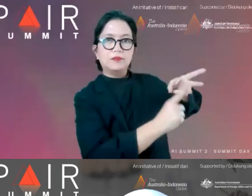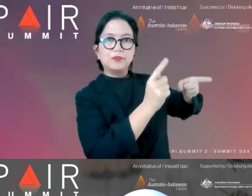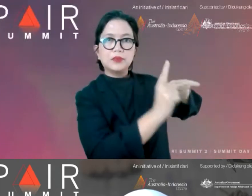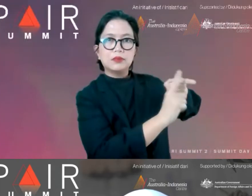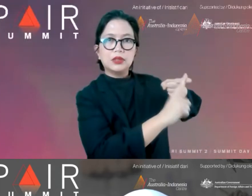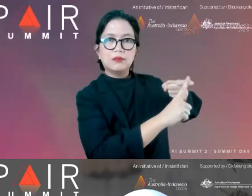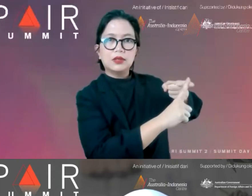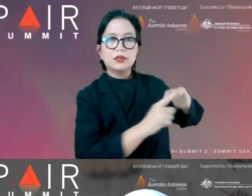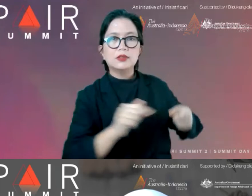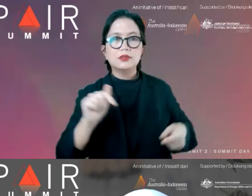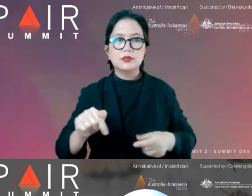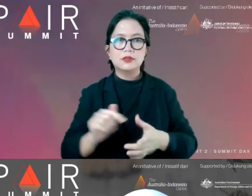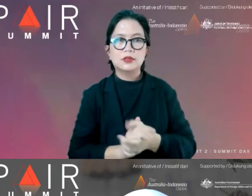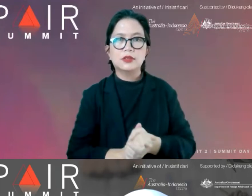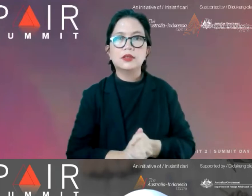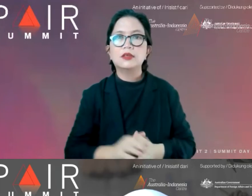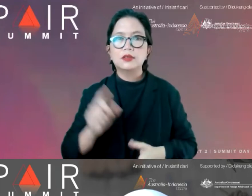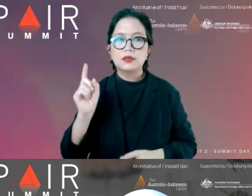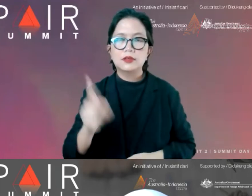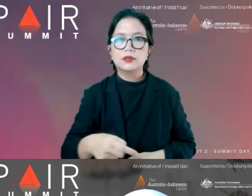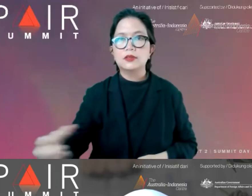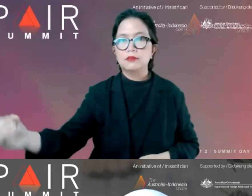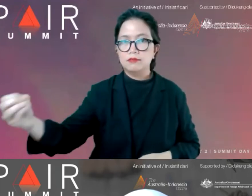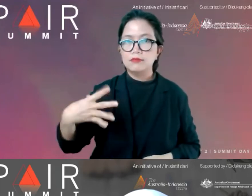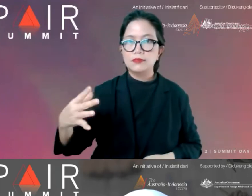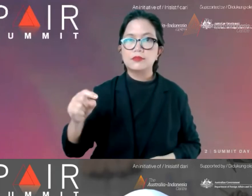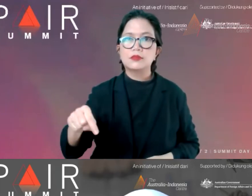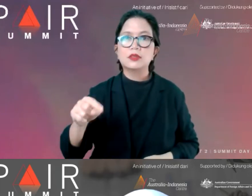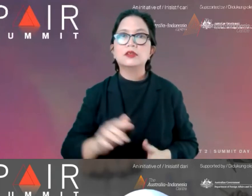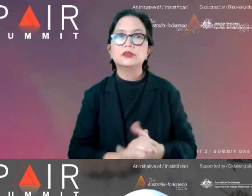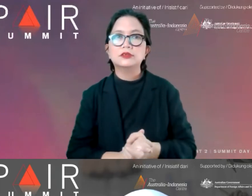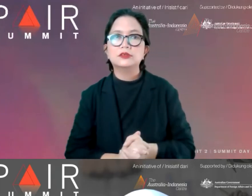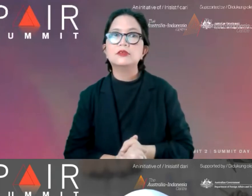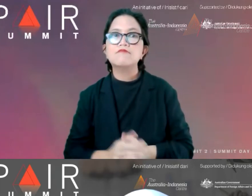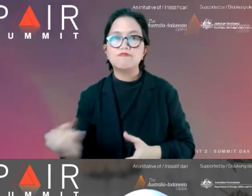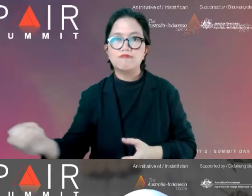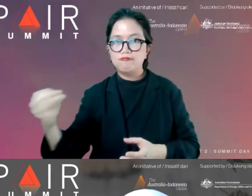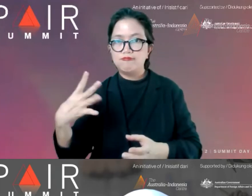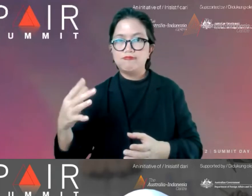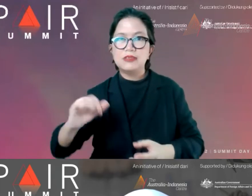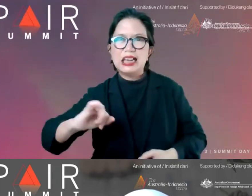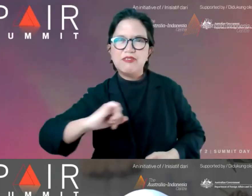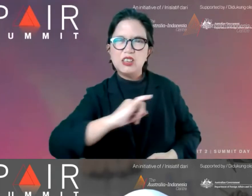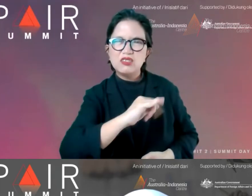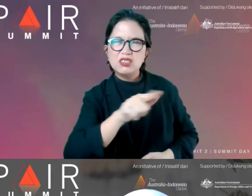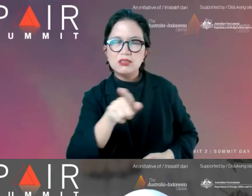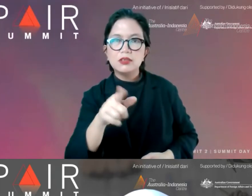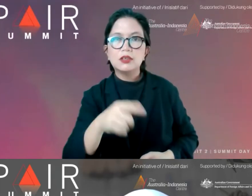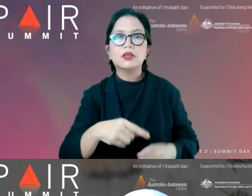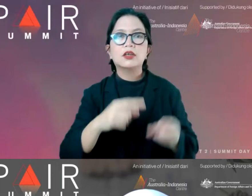itself, exposure to the virus infection. Number 2, from their physical fatigue, because it